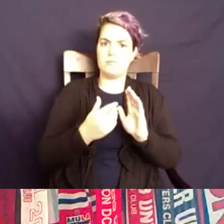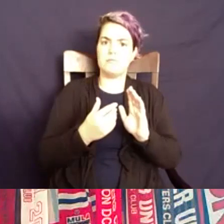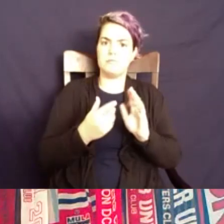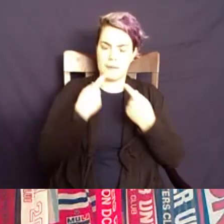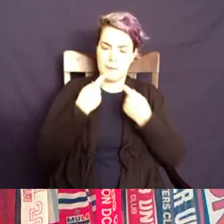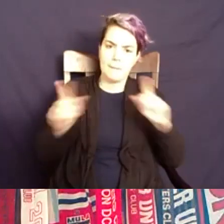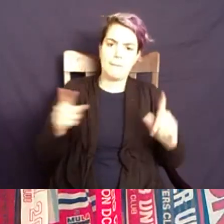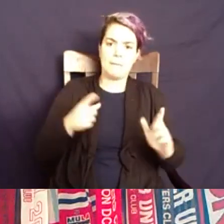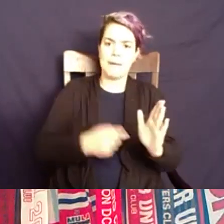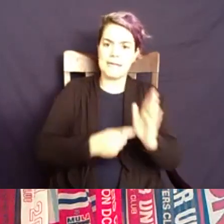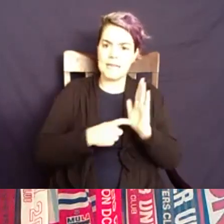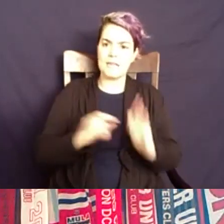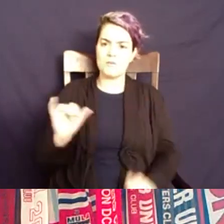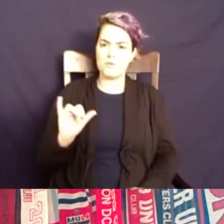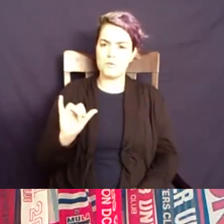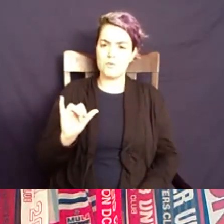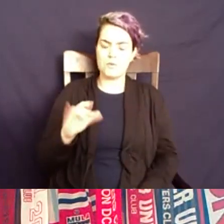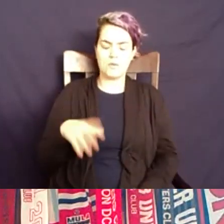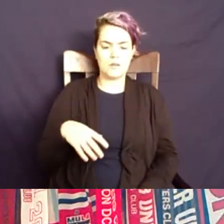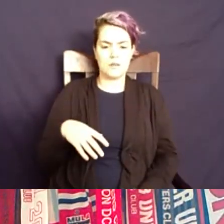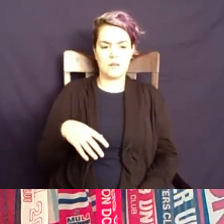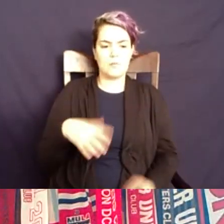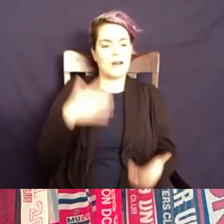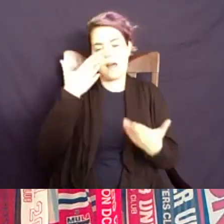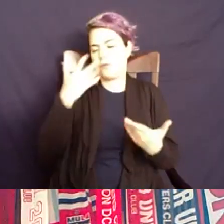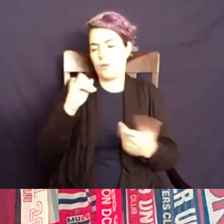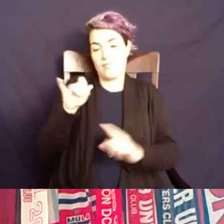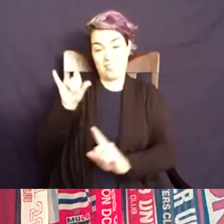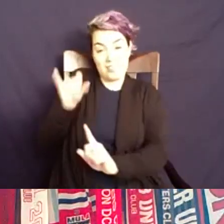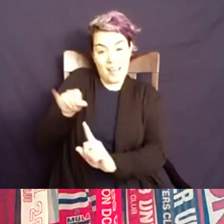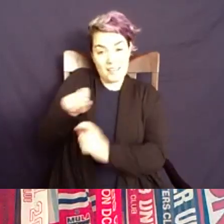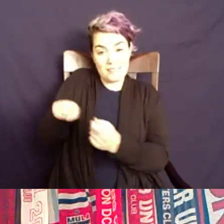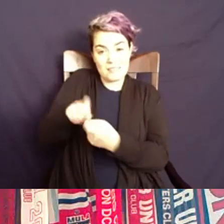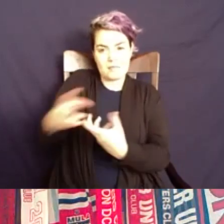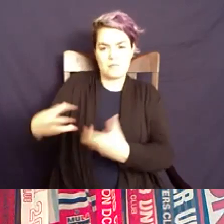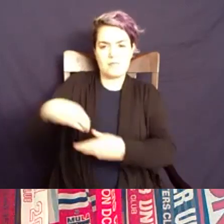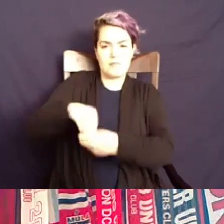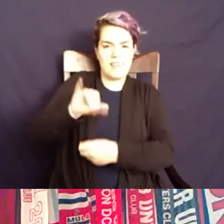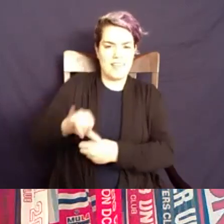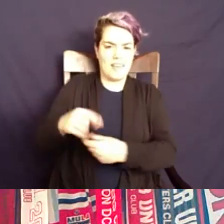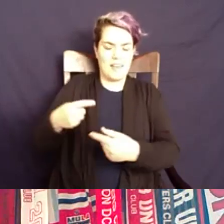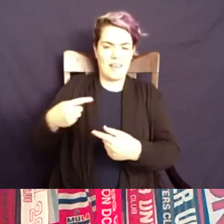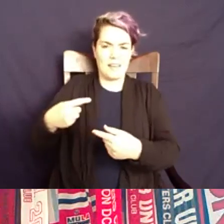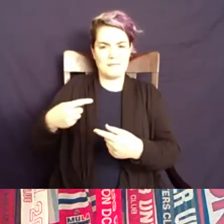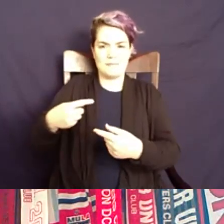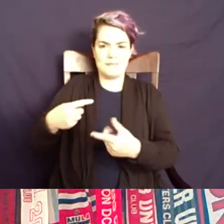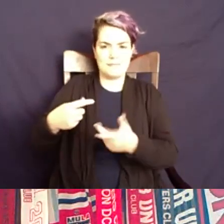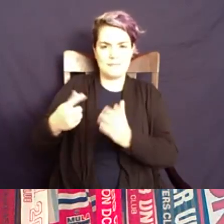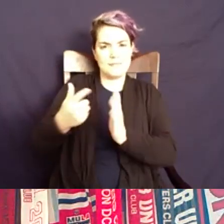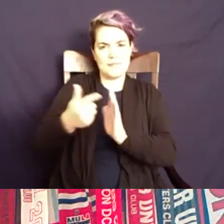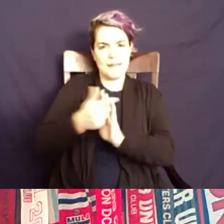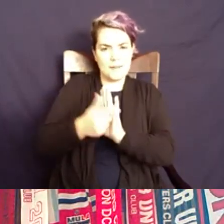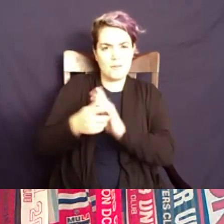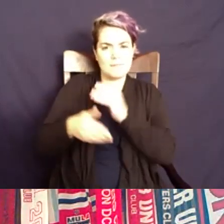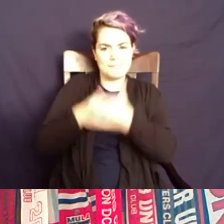but I don't know if that's part of the litigation that has been happening. You know, I